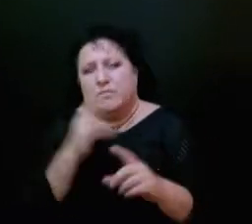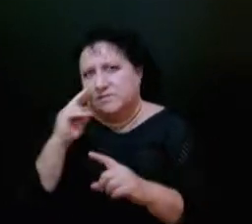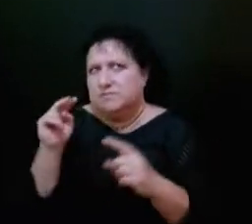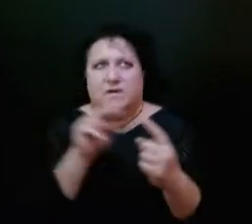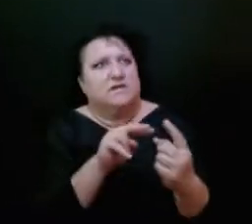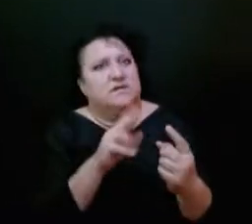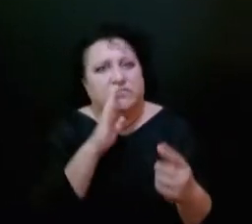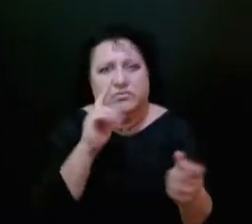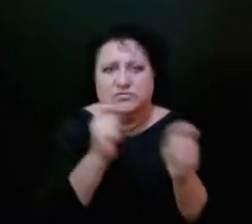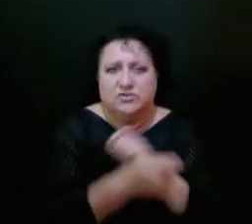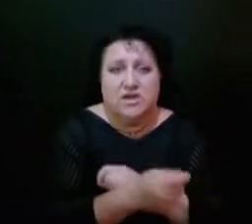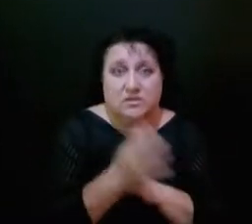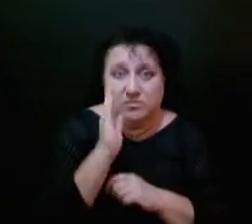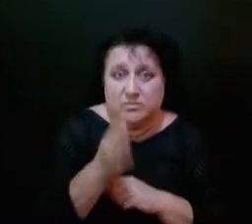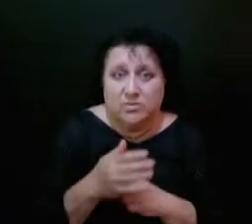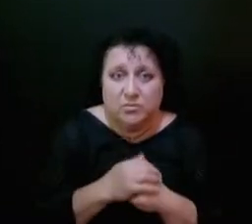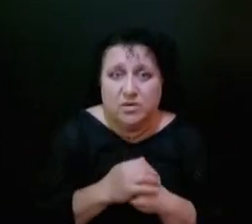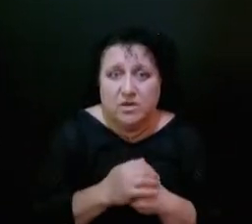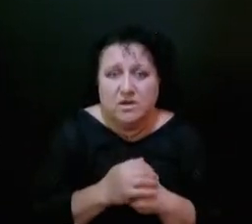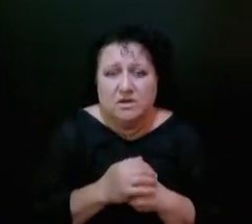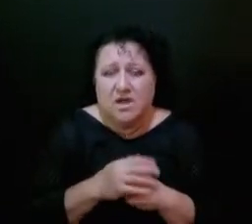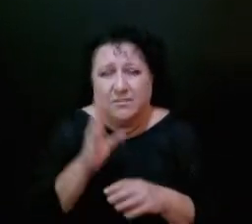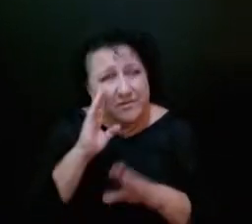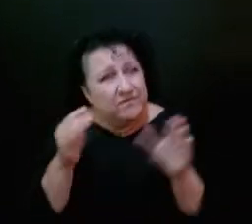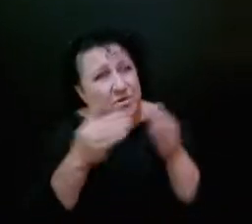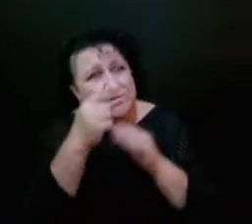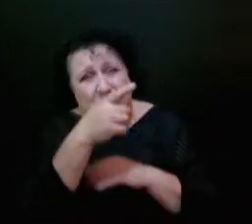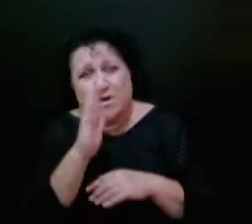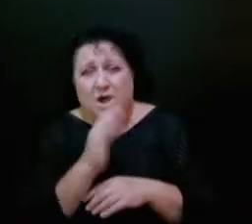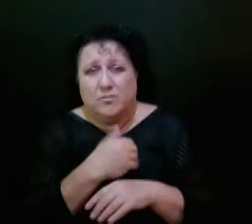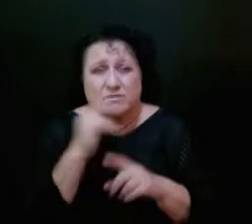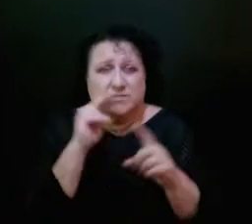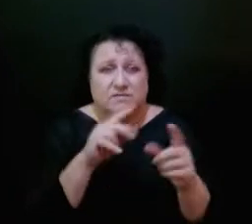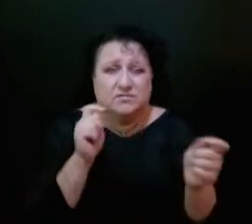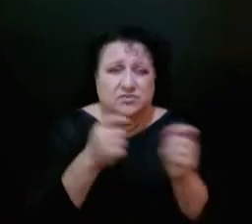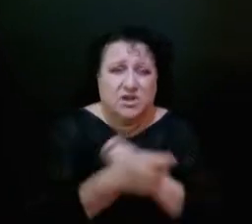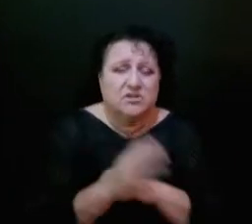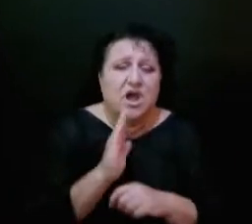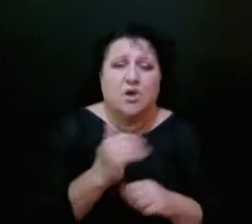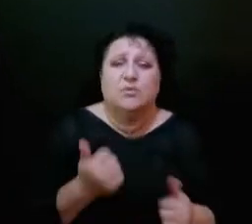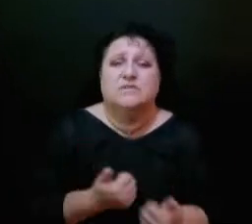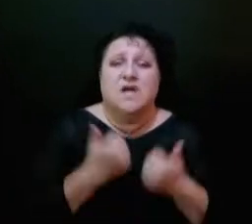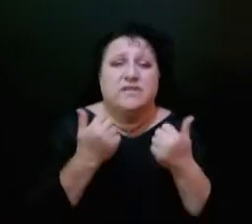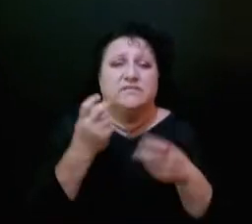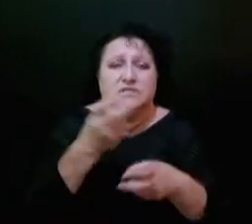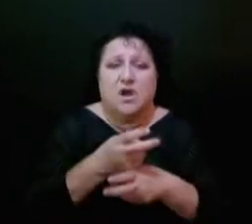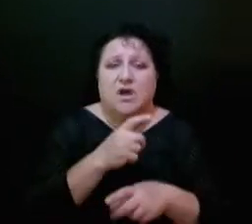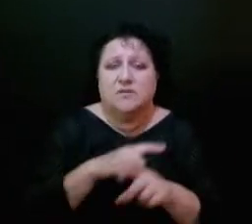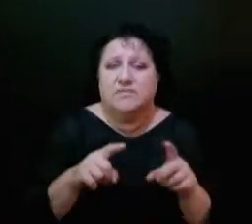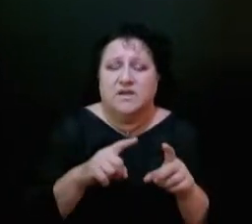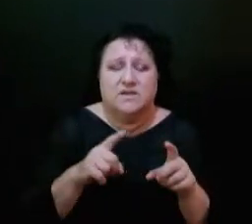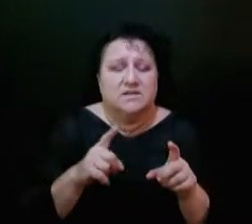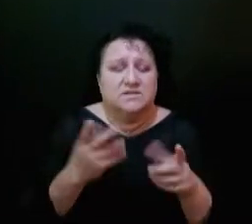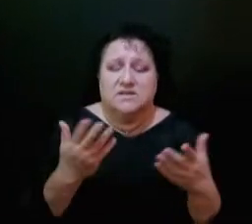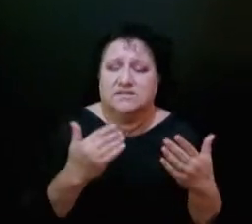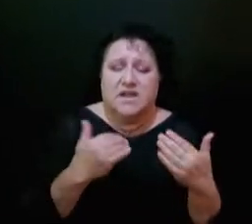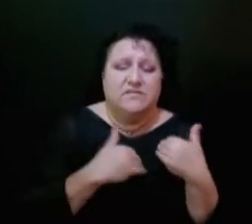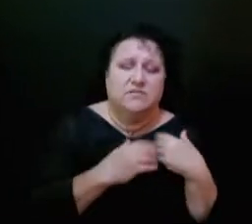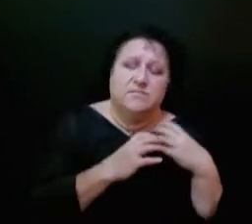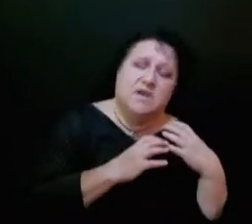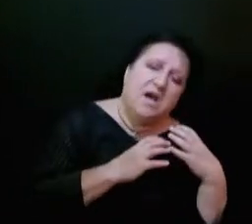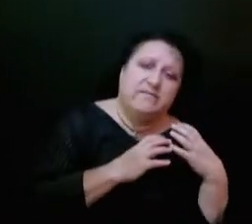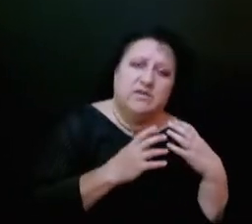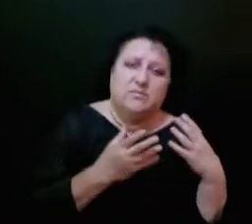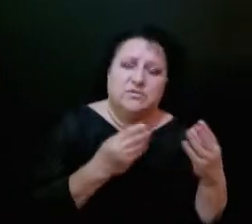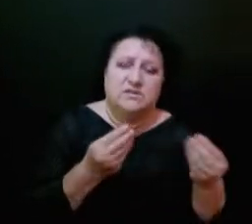perspective. Our perspective is going to change. Life is hard, but it doesn't have to be heavy. We can give it to Jesus. One of the ways that I do it